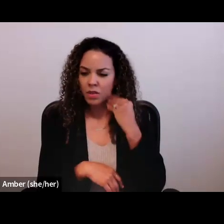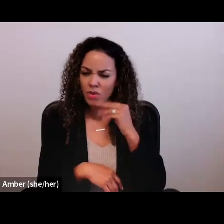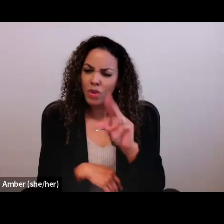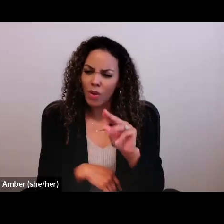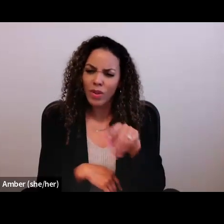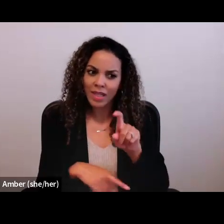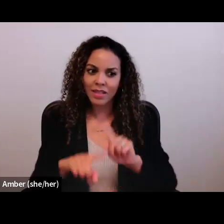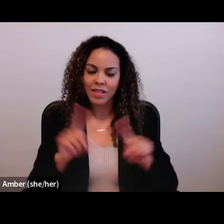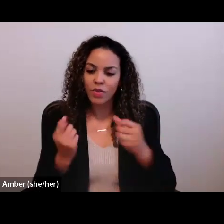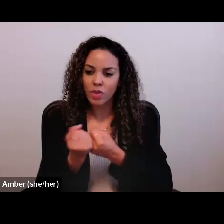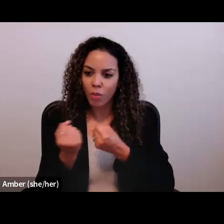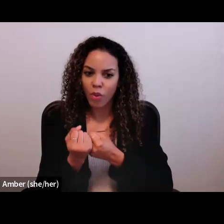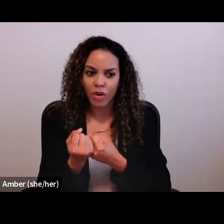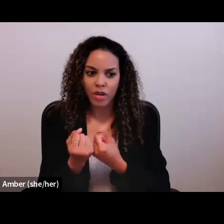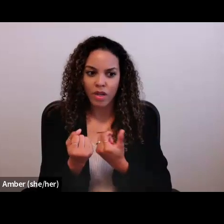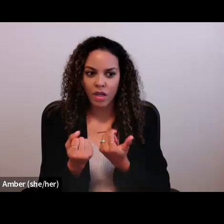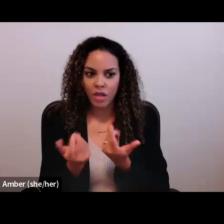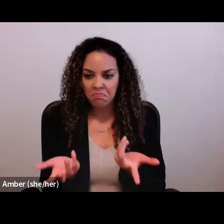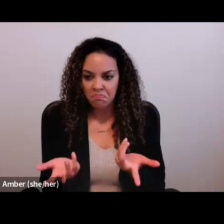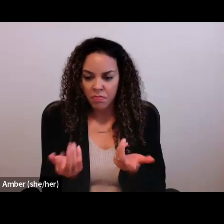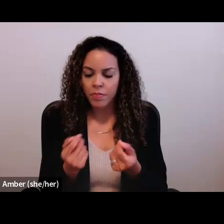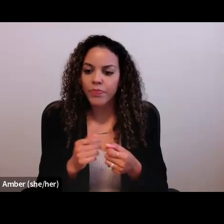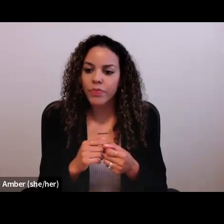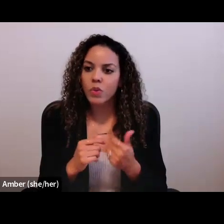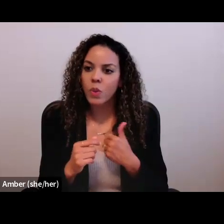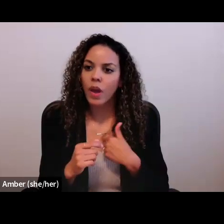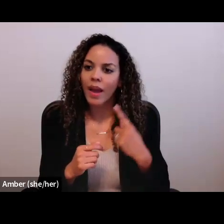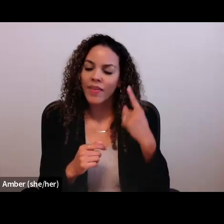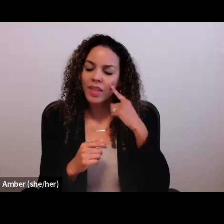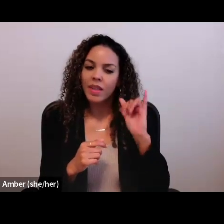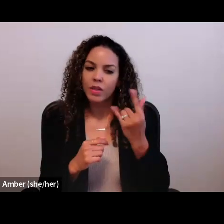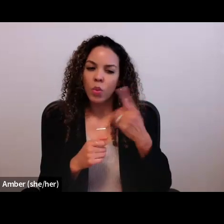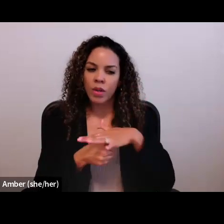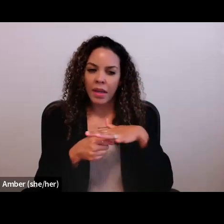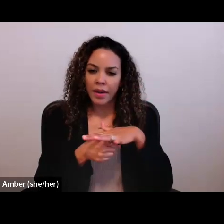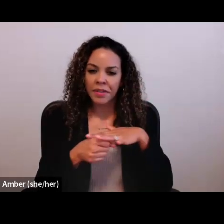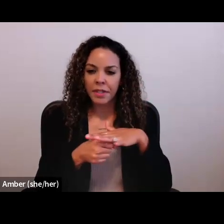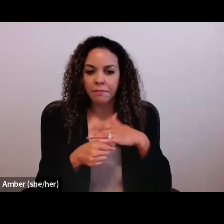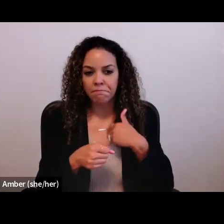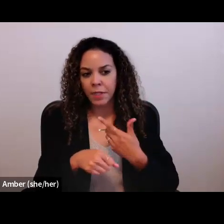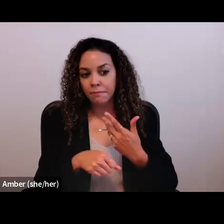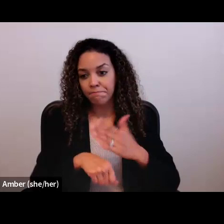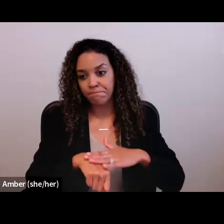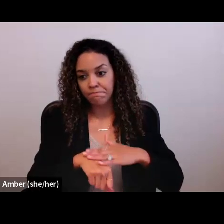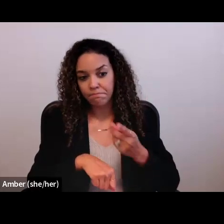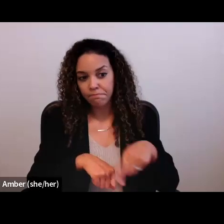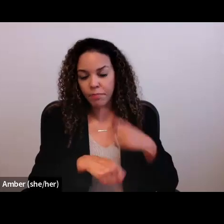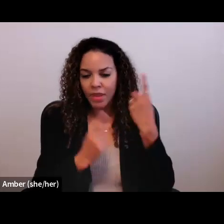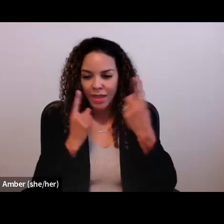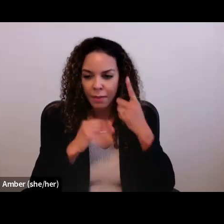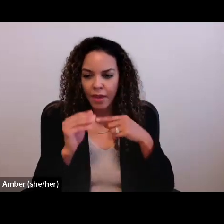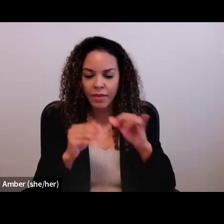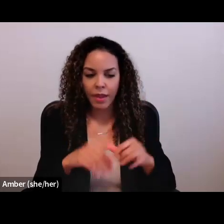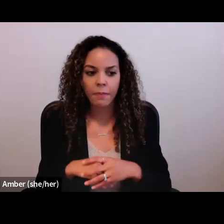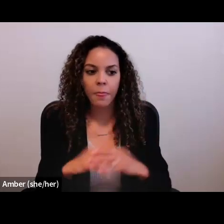and they do start off at different points. And so I think that that is one of the areas where, I caution you to think about. Feeling